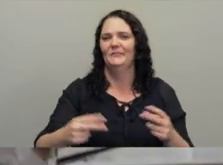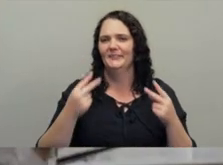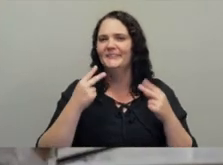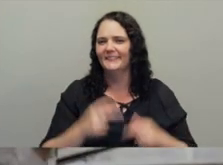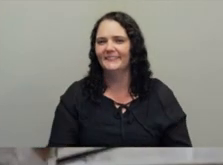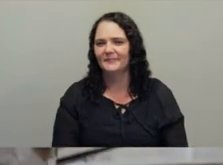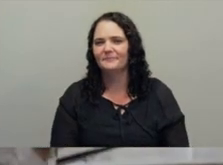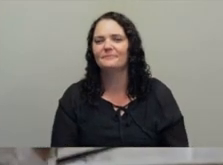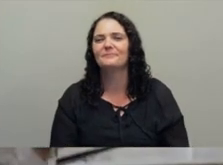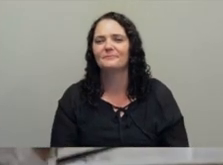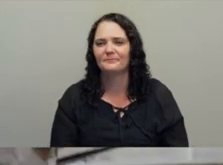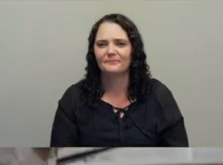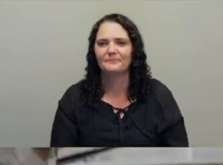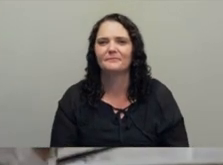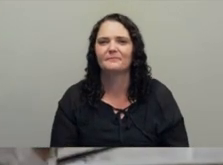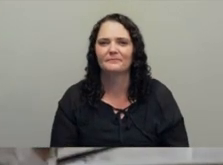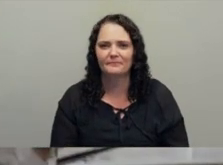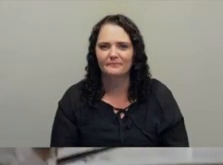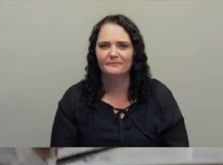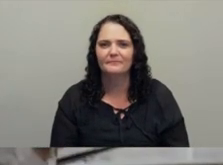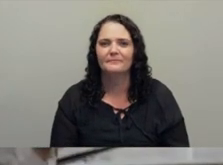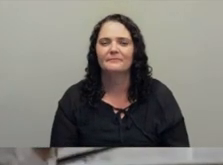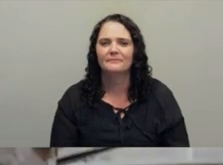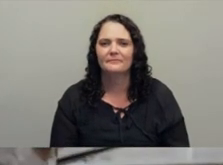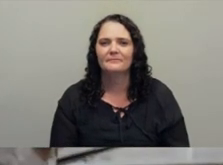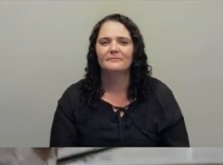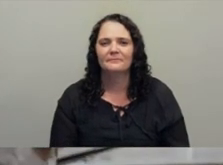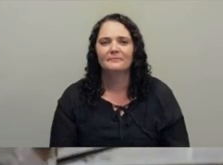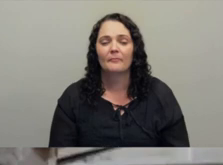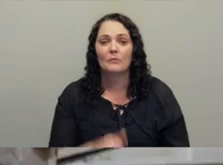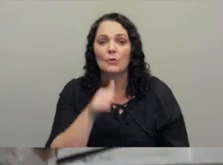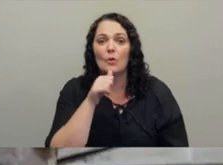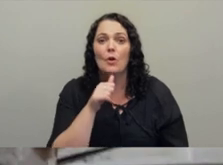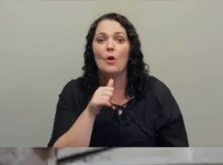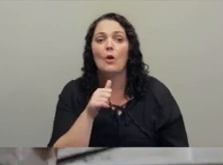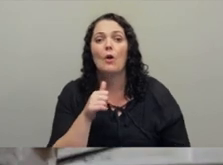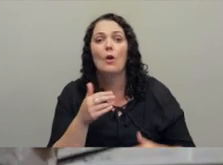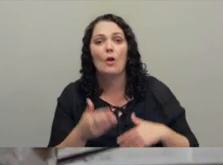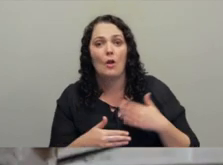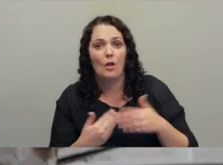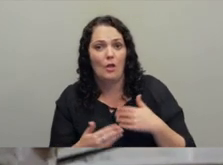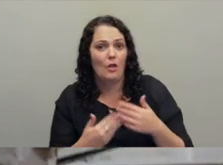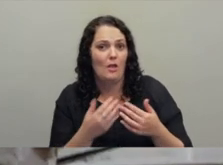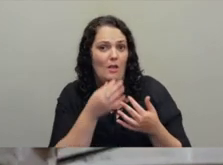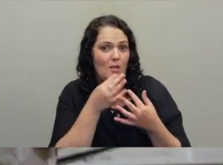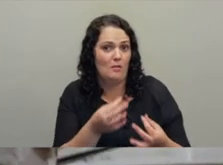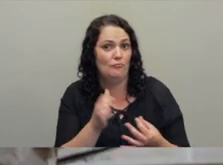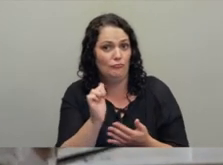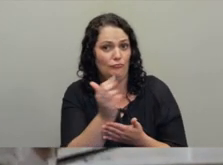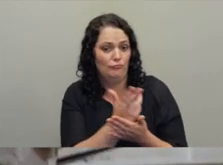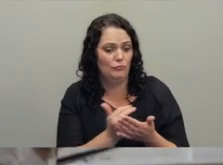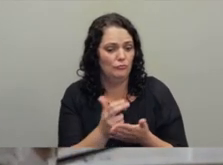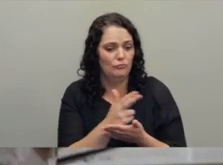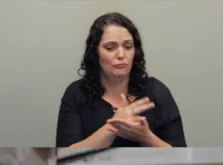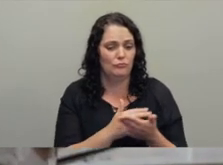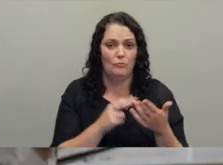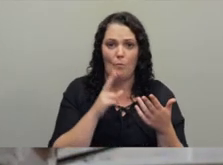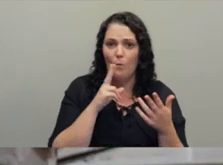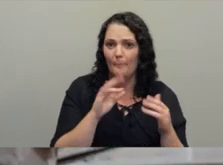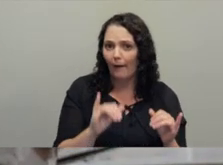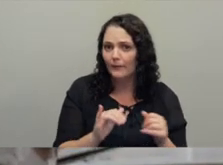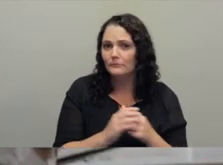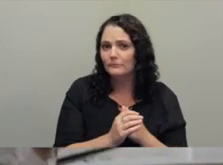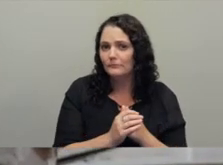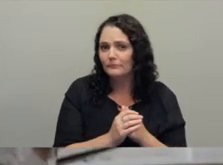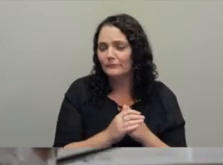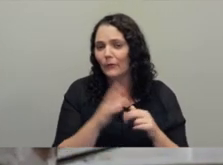feedback before we move on to continuing with our tea-based ink. How'd that first drawing go? Does it look good? Does it look